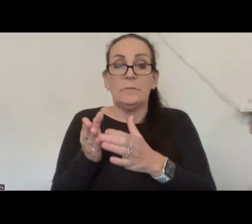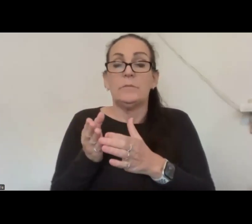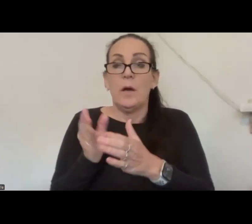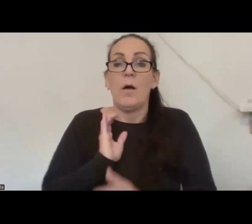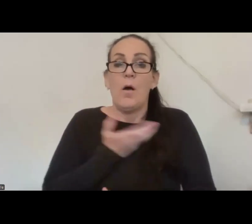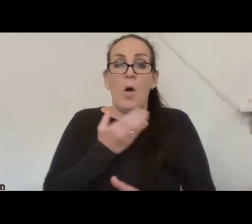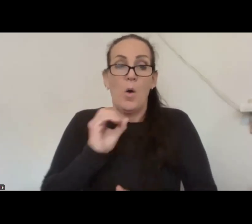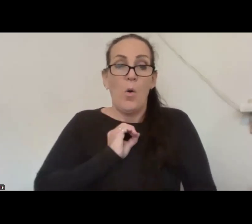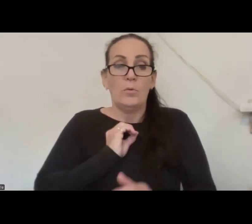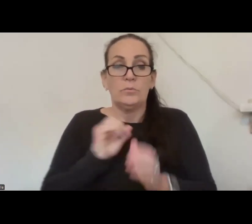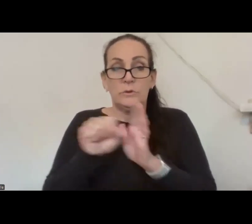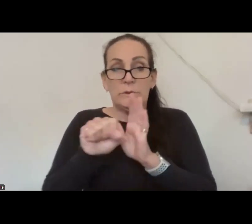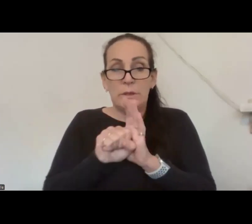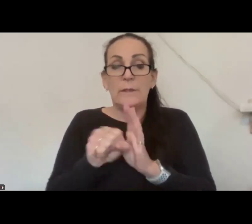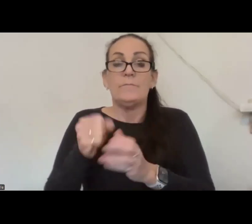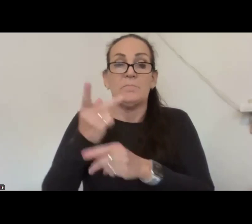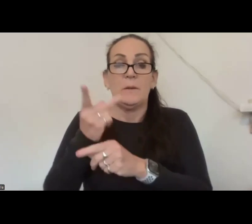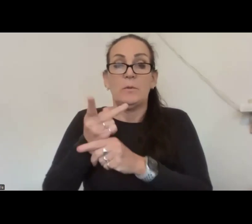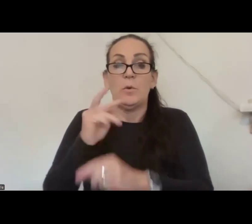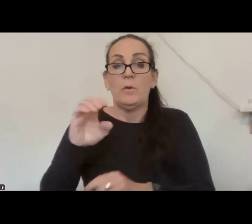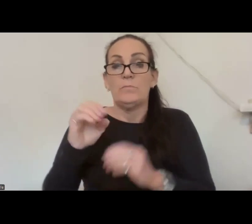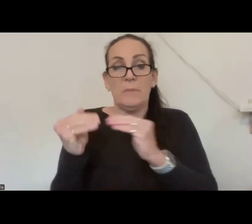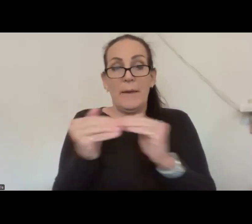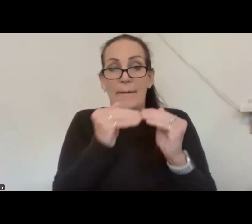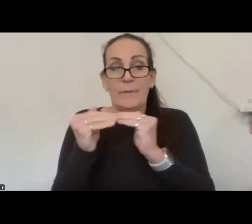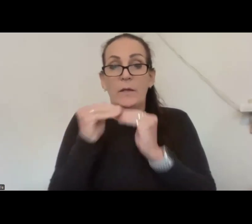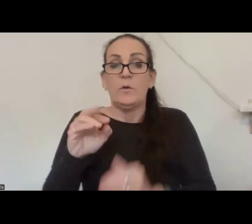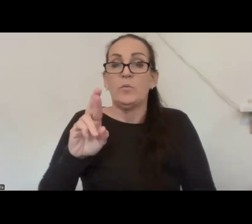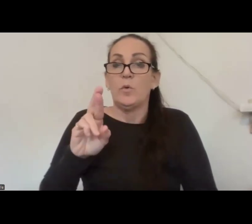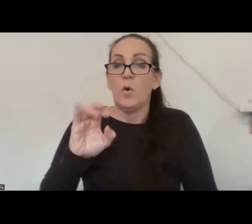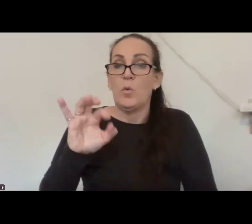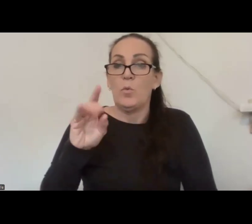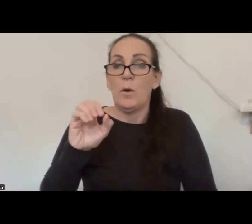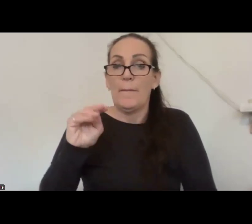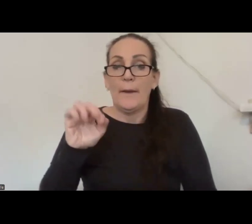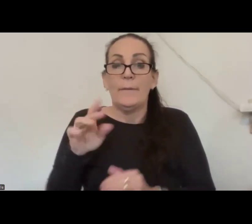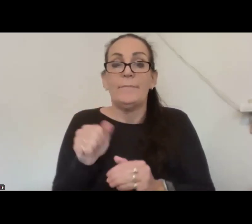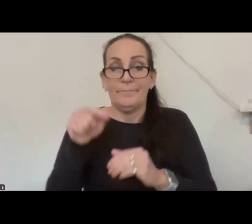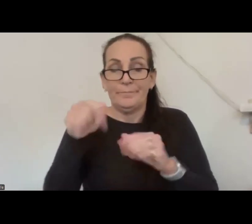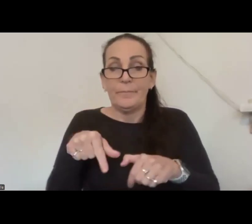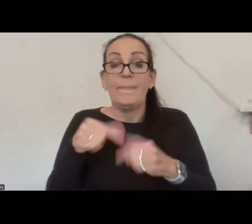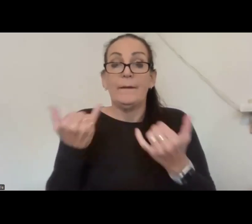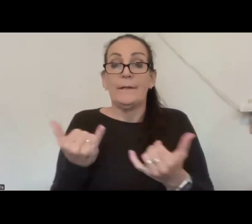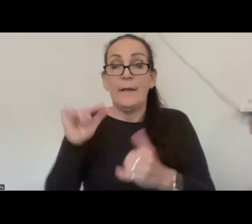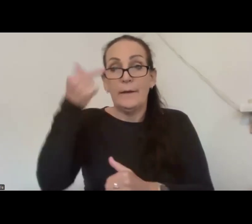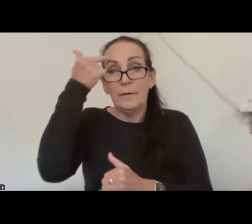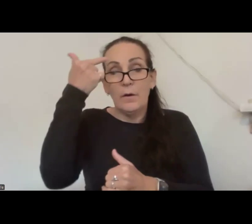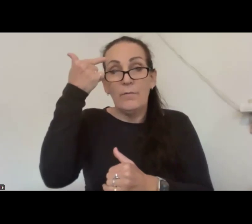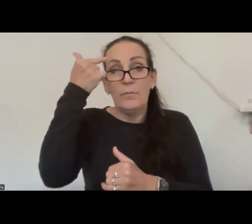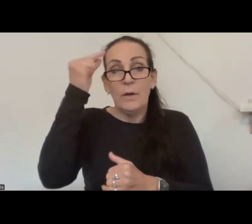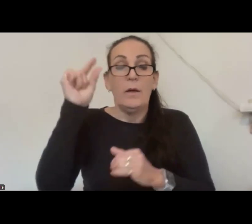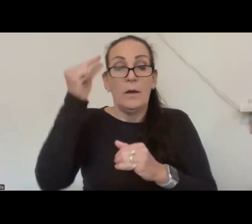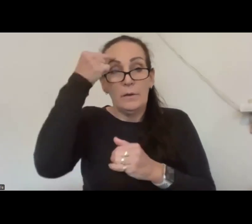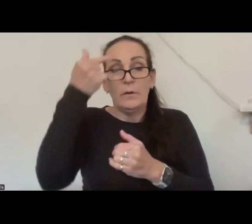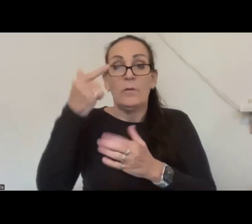So while today the governor acknowledged National Alzheimer's Awareness Month, we expect him also this month